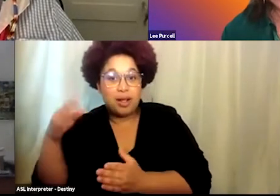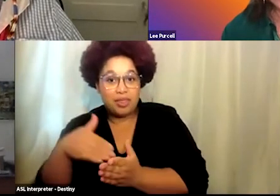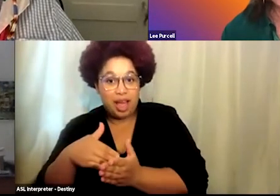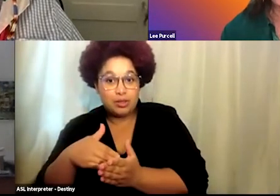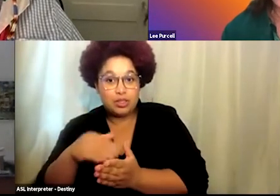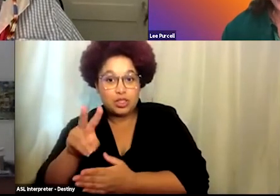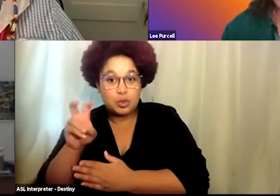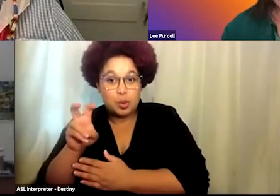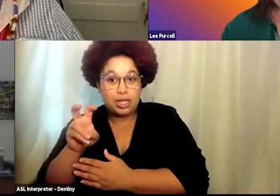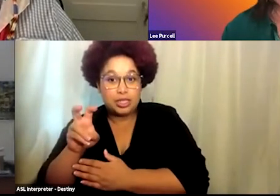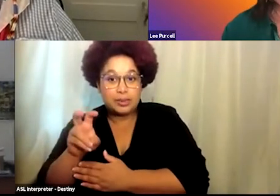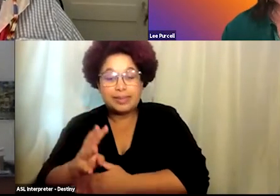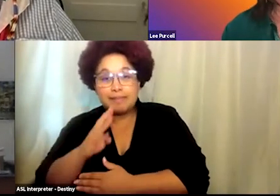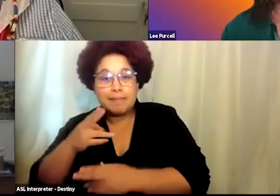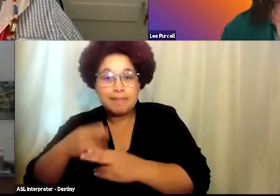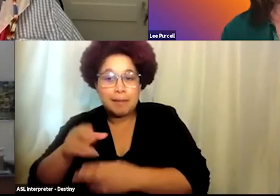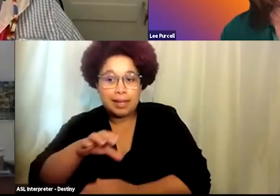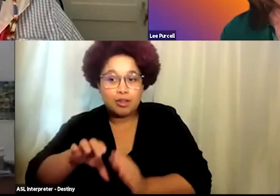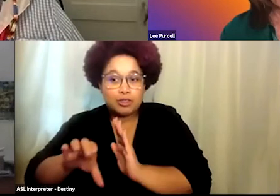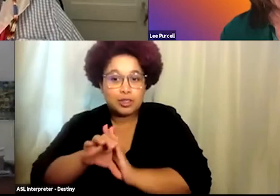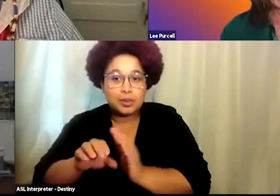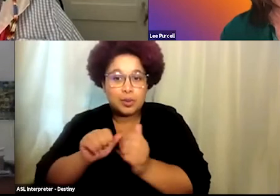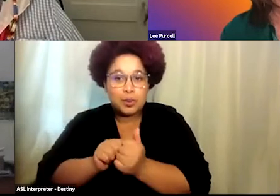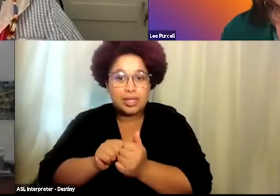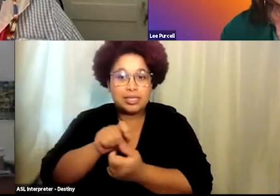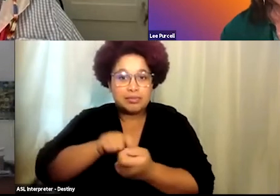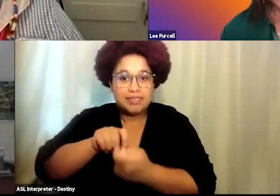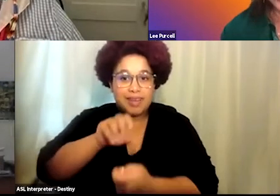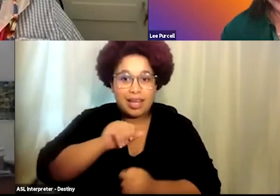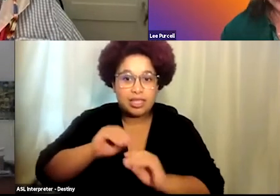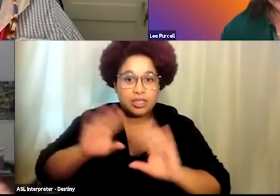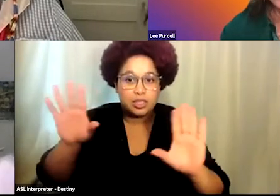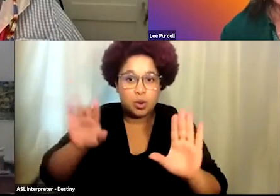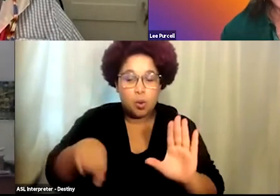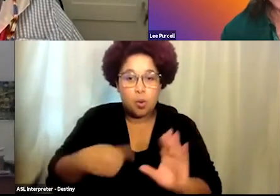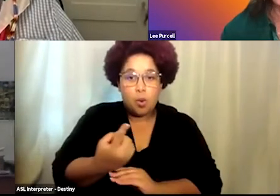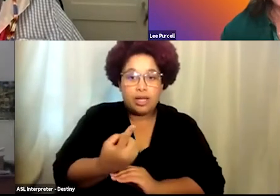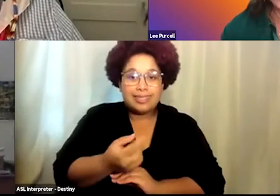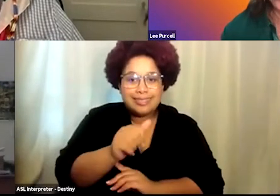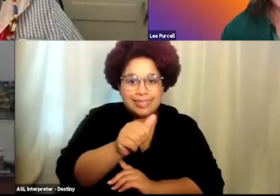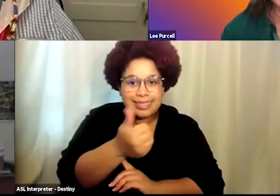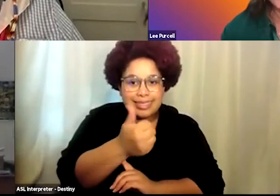4,288 speaking or named characters with a discernible age, only